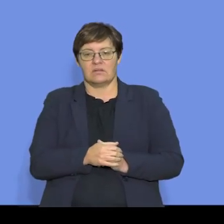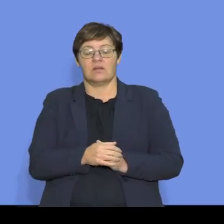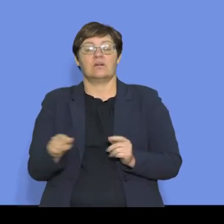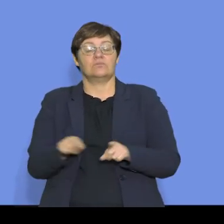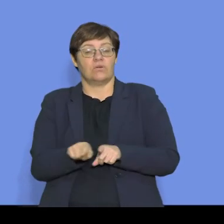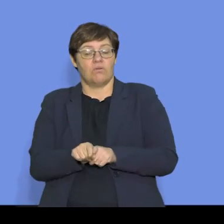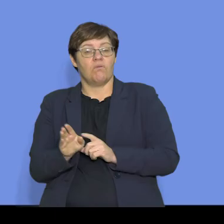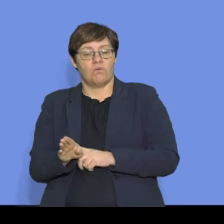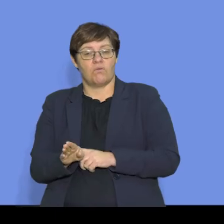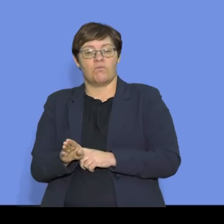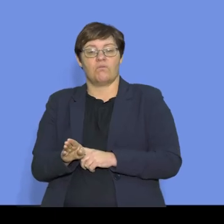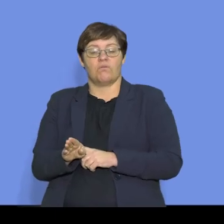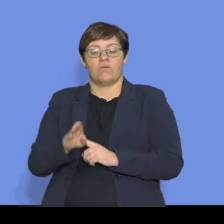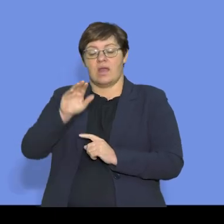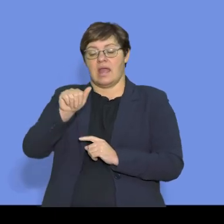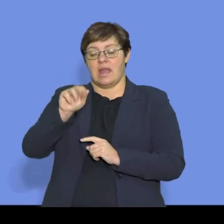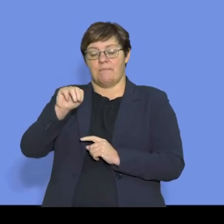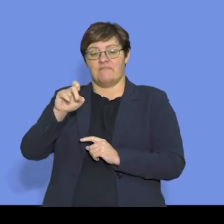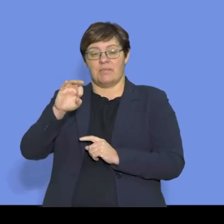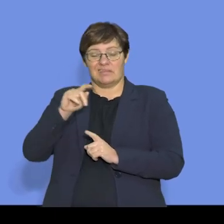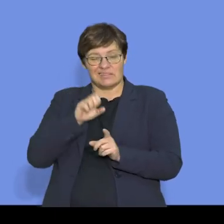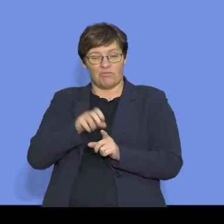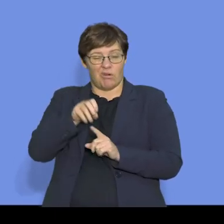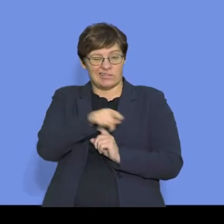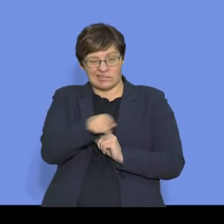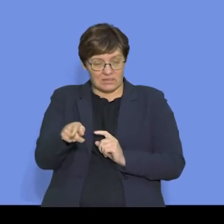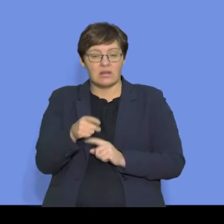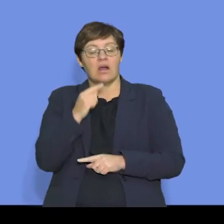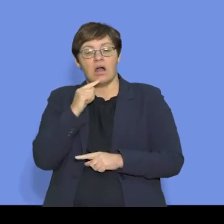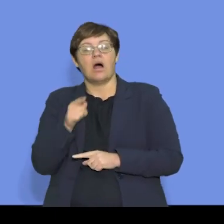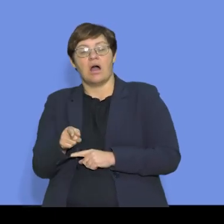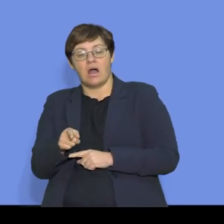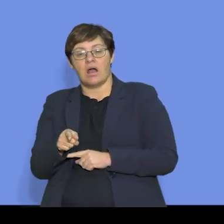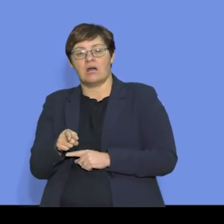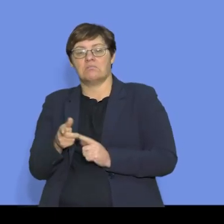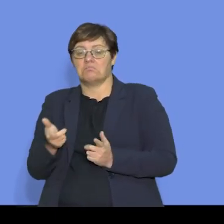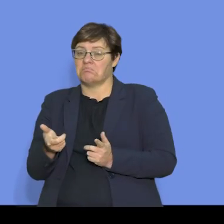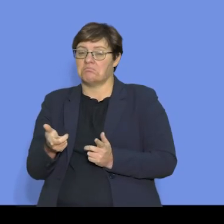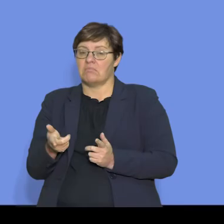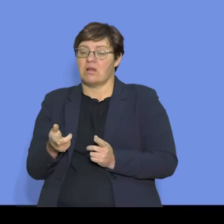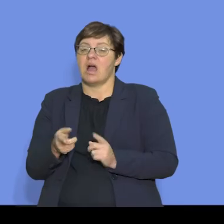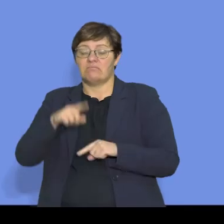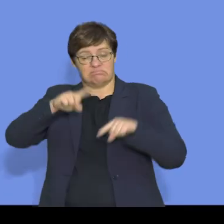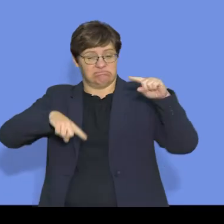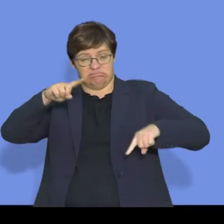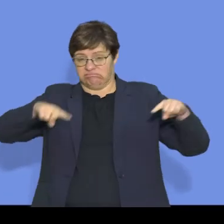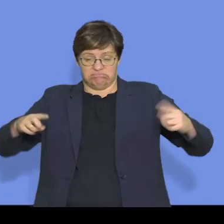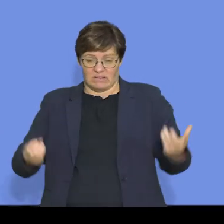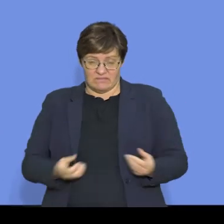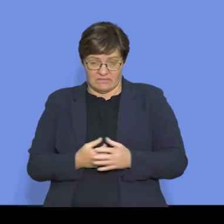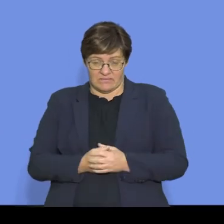also shows us that the amphibians, at the end of the Paleozoic era, amphibians had a